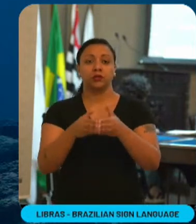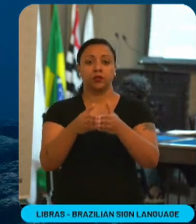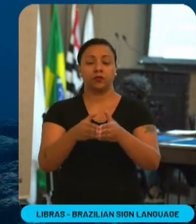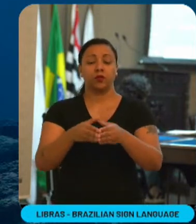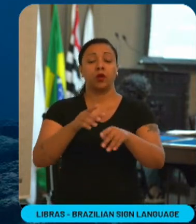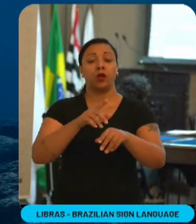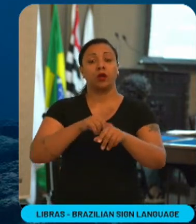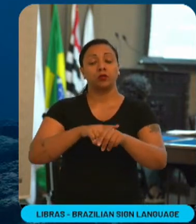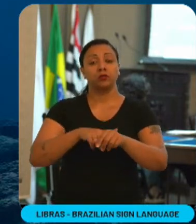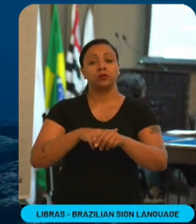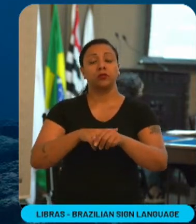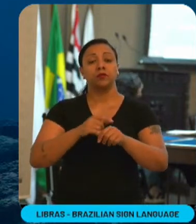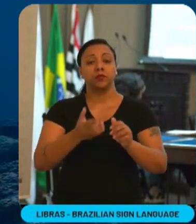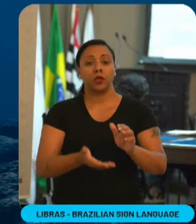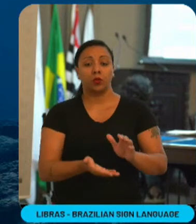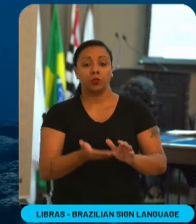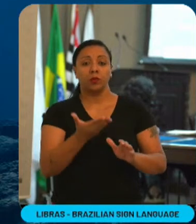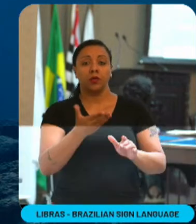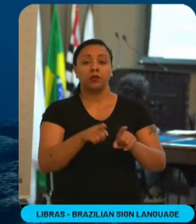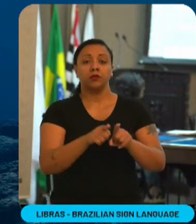the issues of